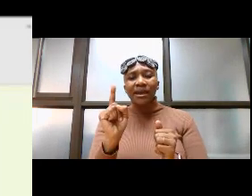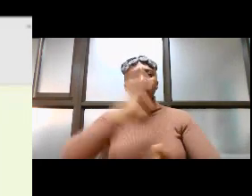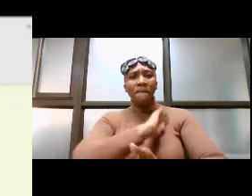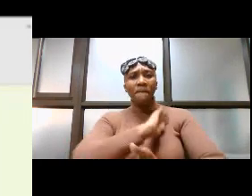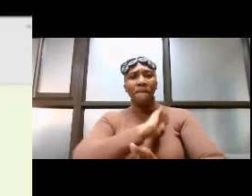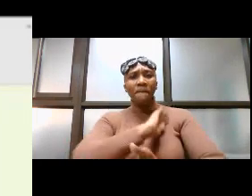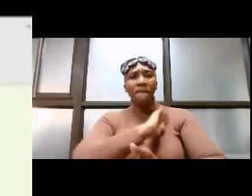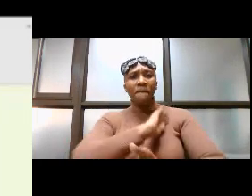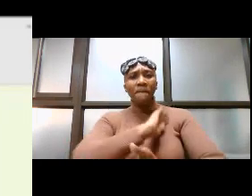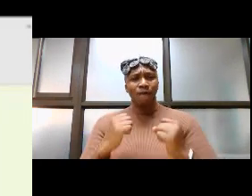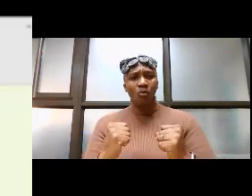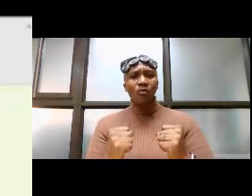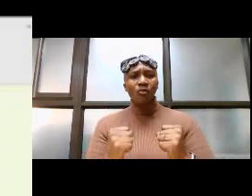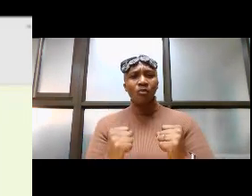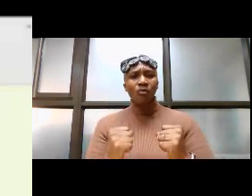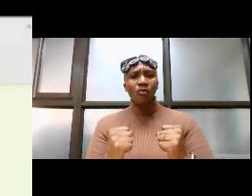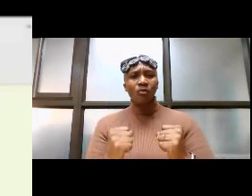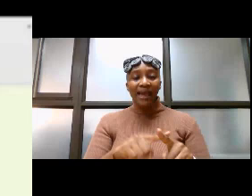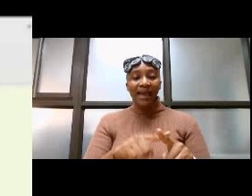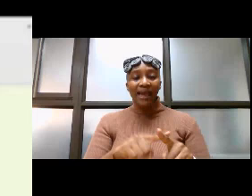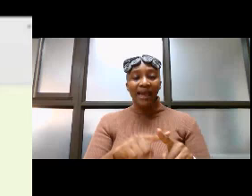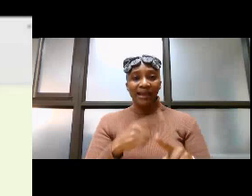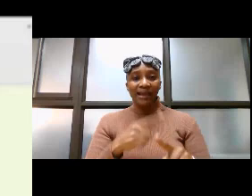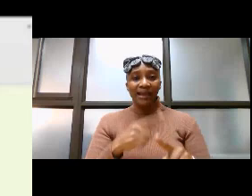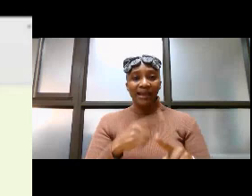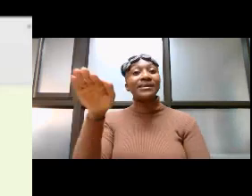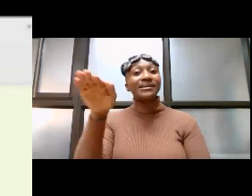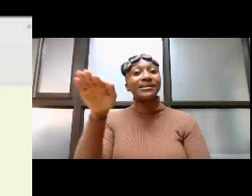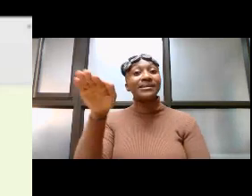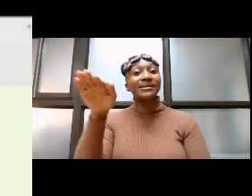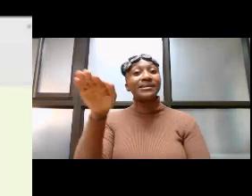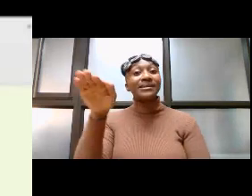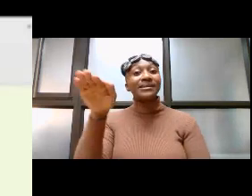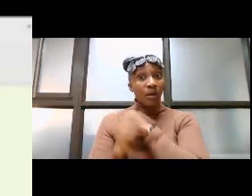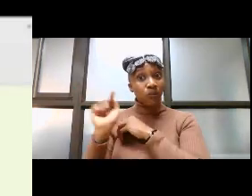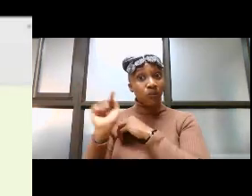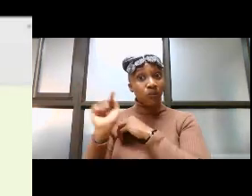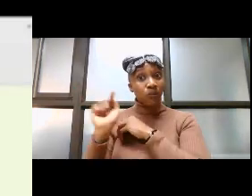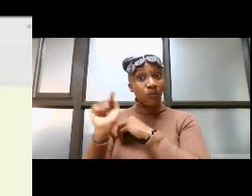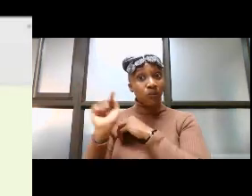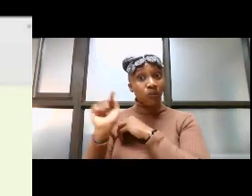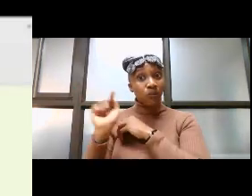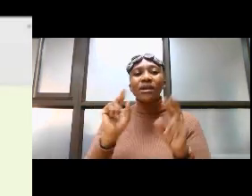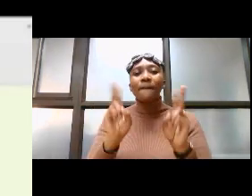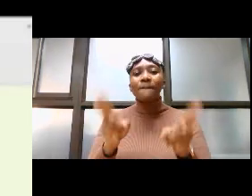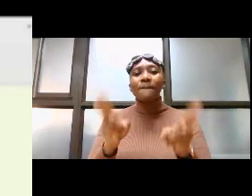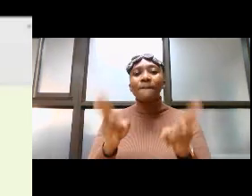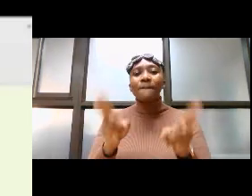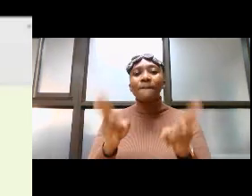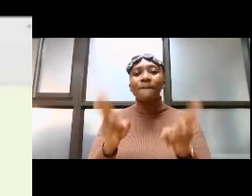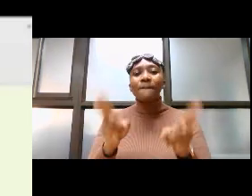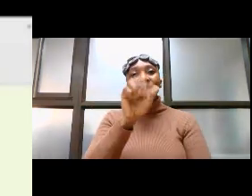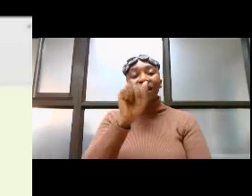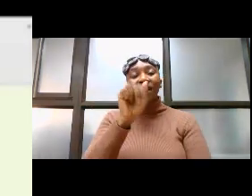example. And in Zimbabwe, there are the people called Vadoma who